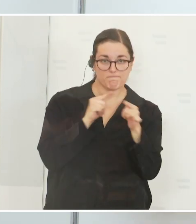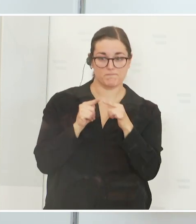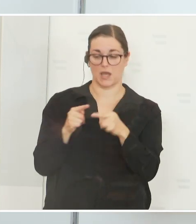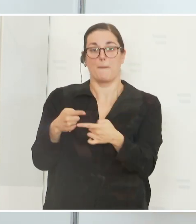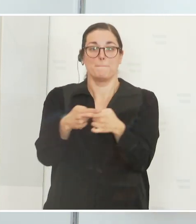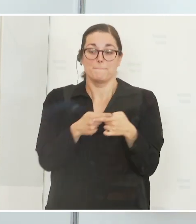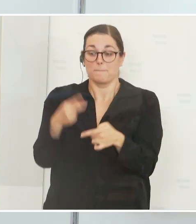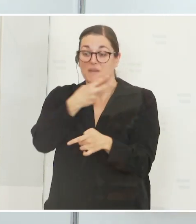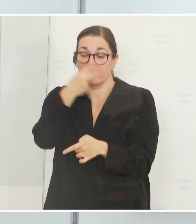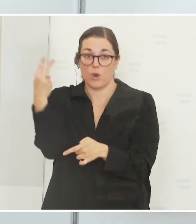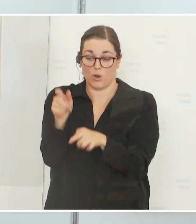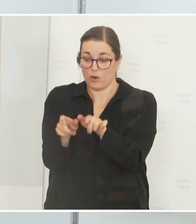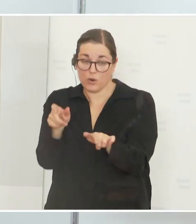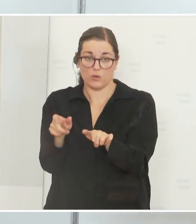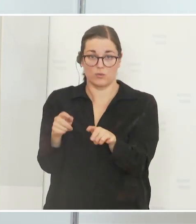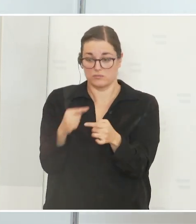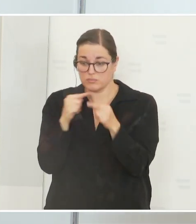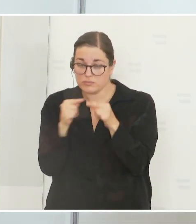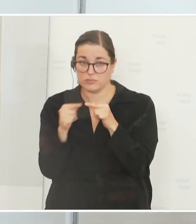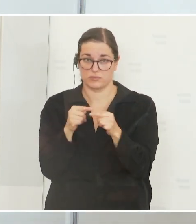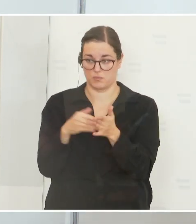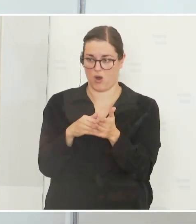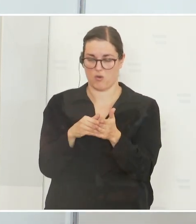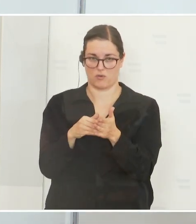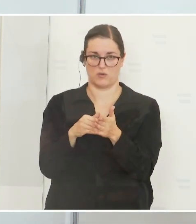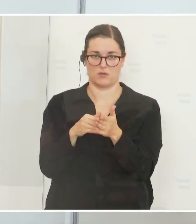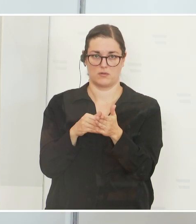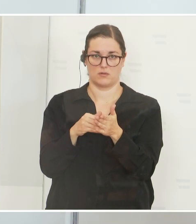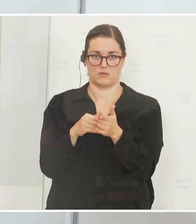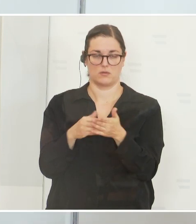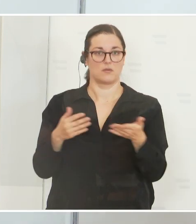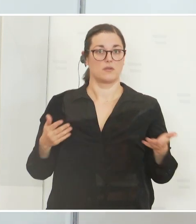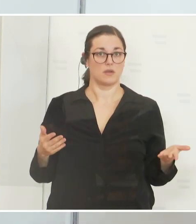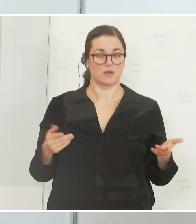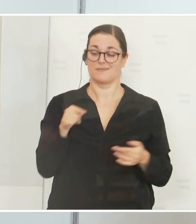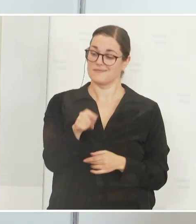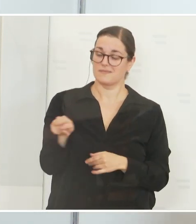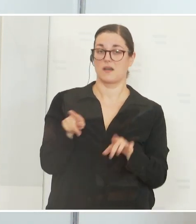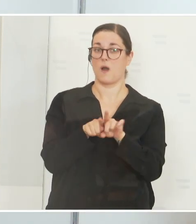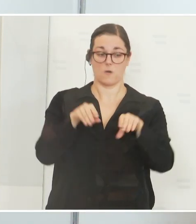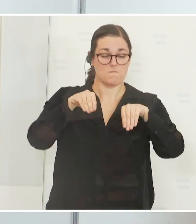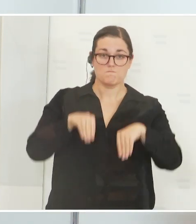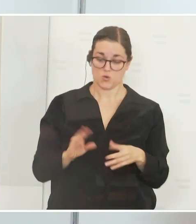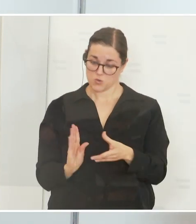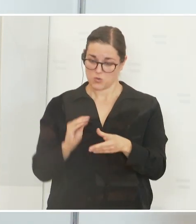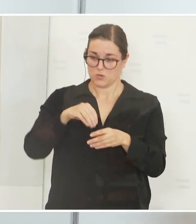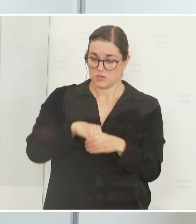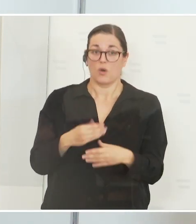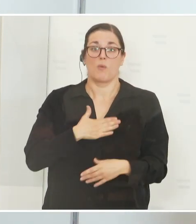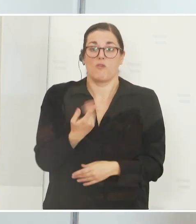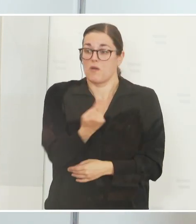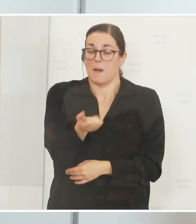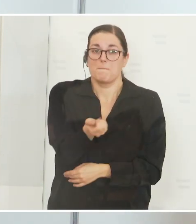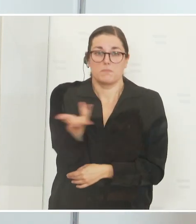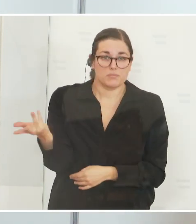Belarusians. However, what dialogue can we have if those who must be part of it are still in prison?